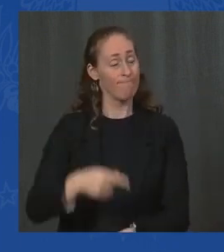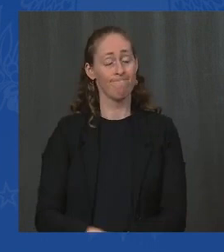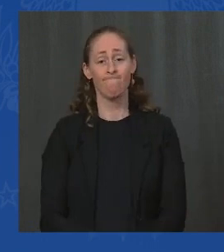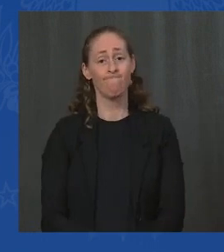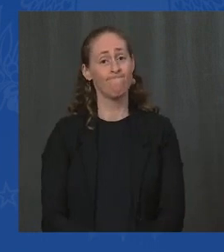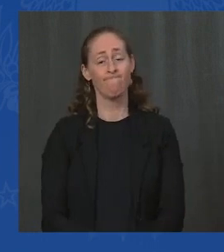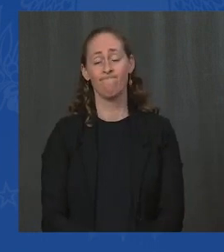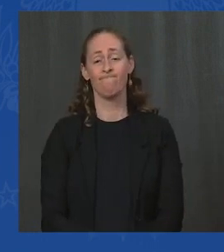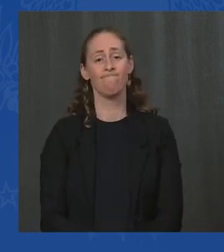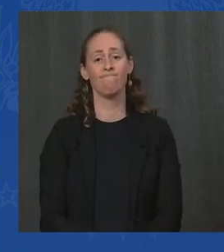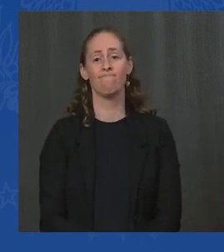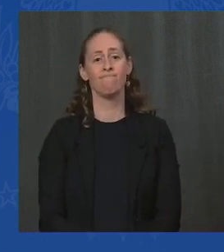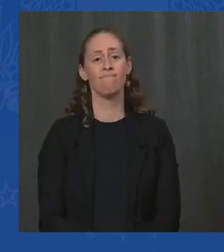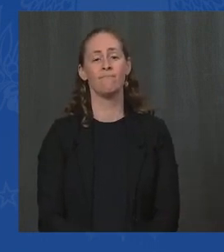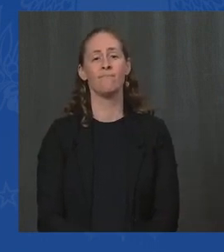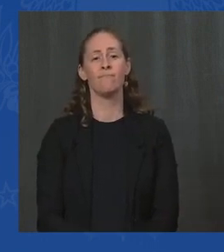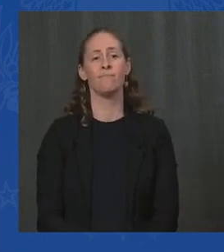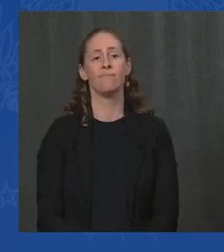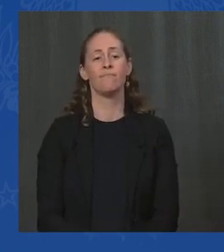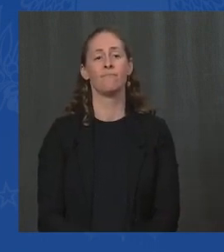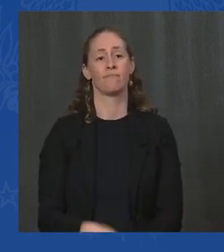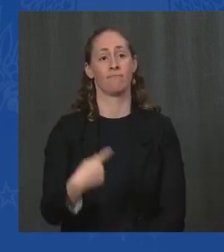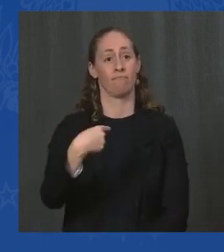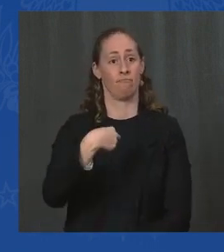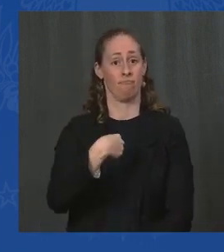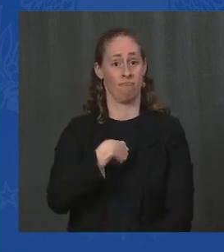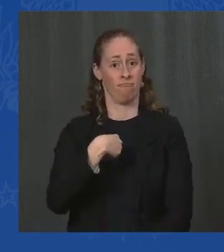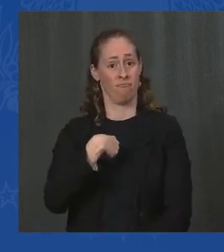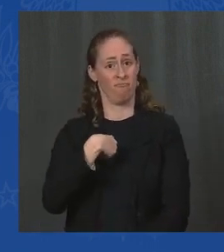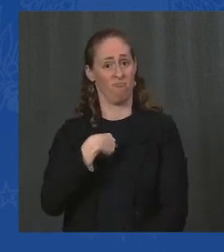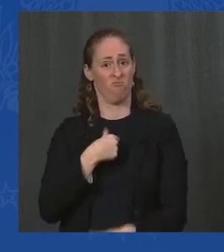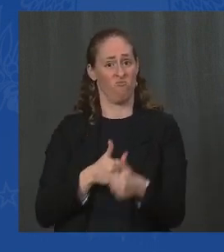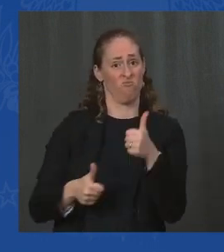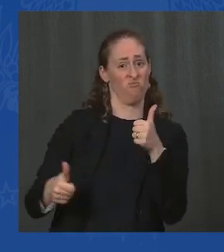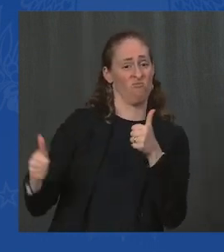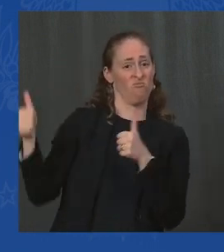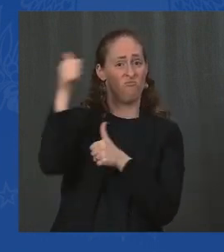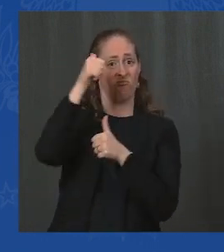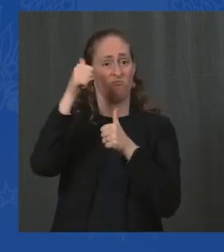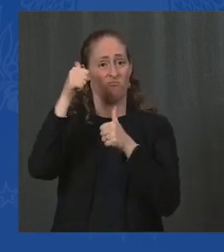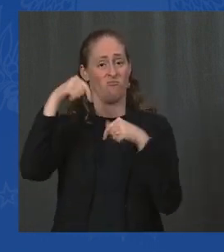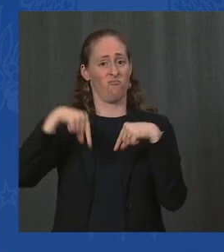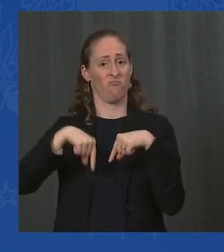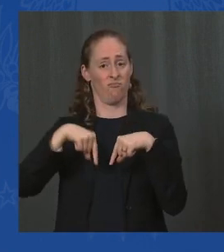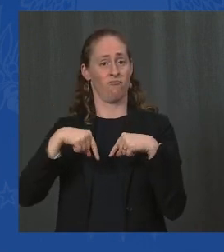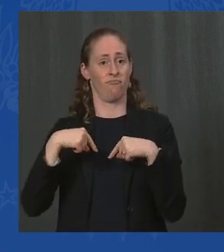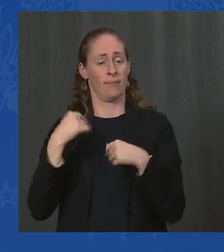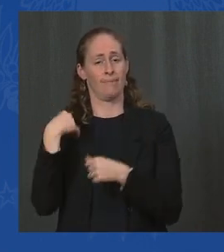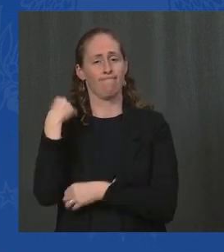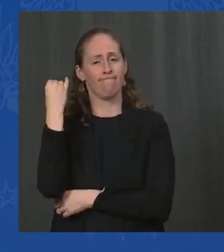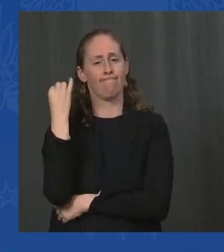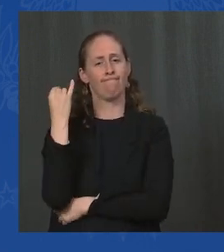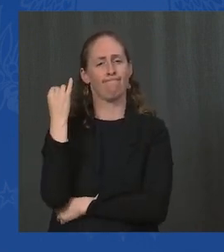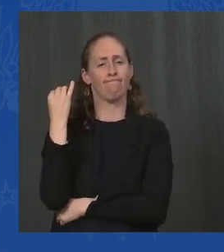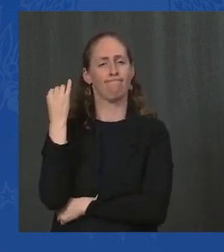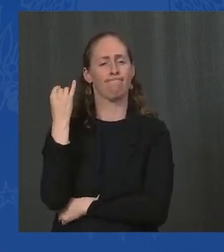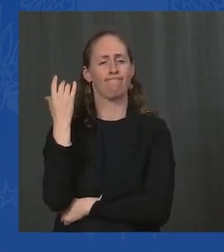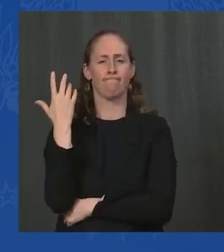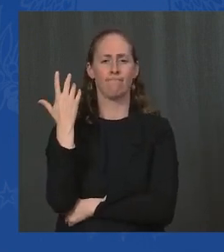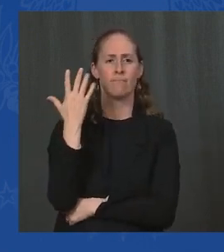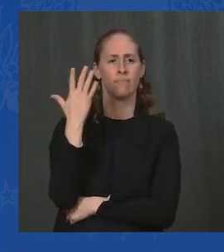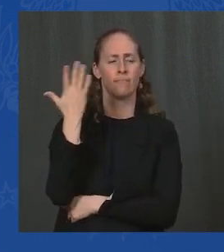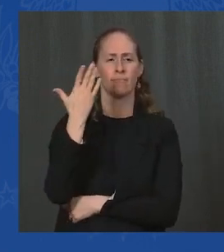I firmly believe the best path to guard our safety and our security lies in a tough,